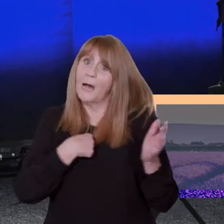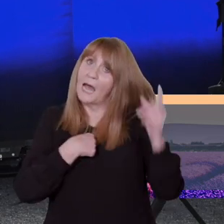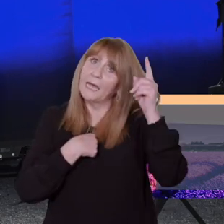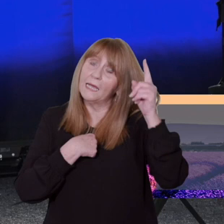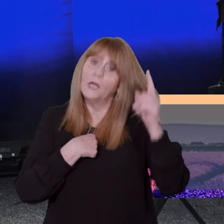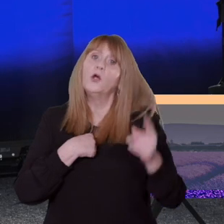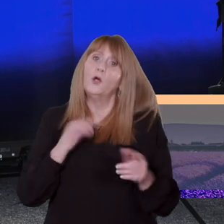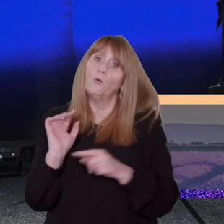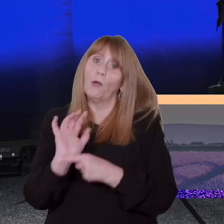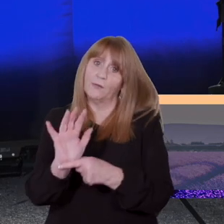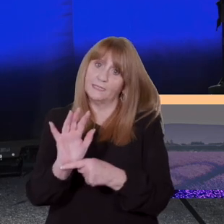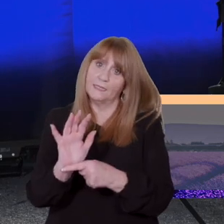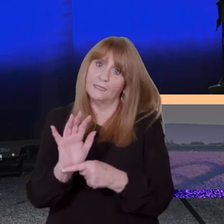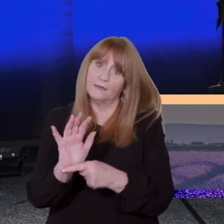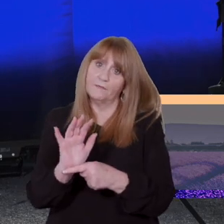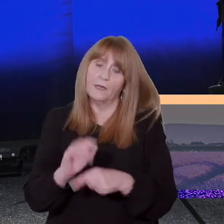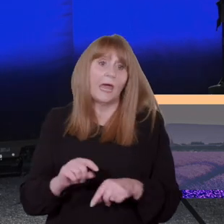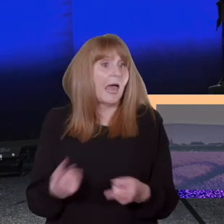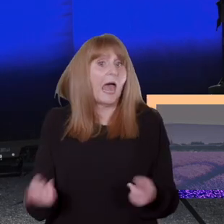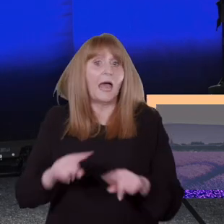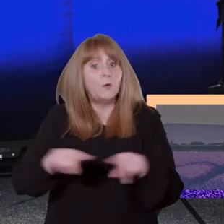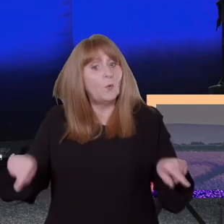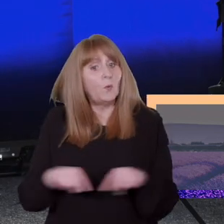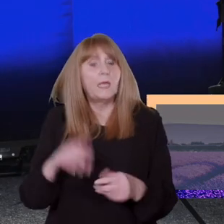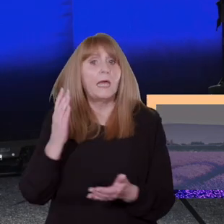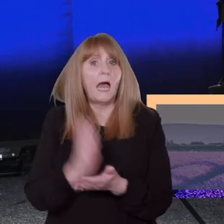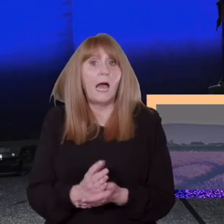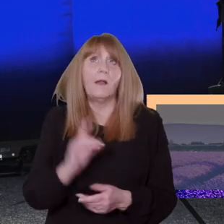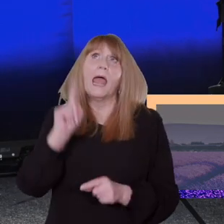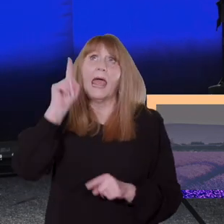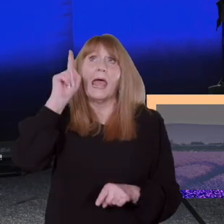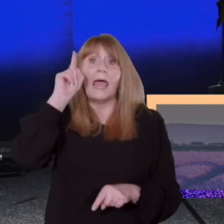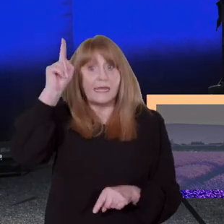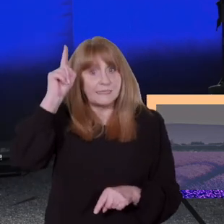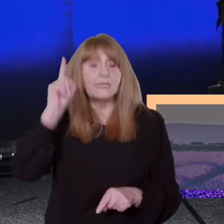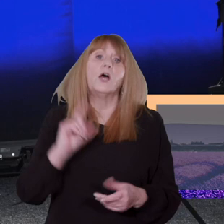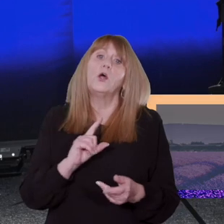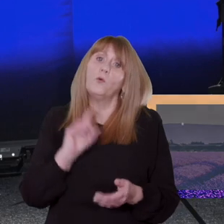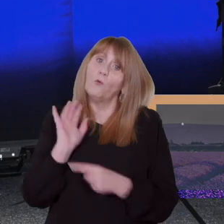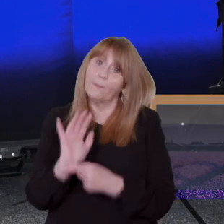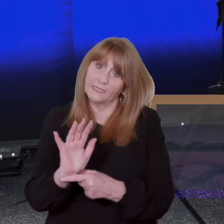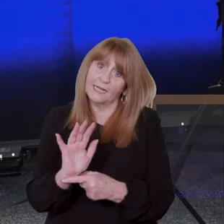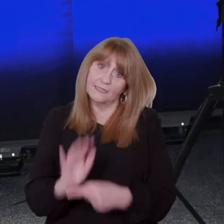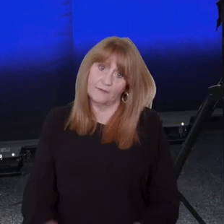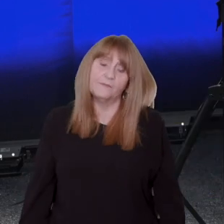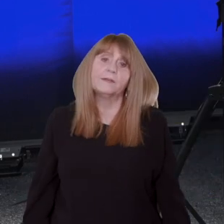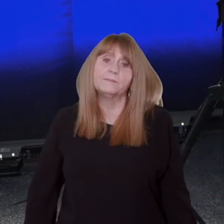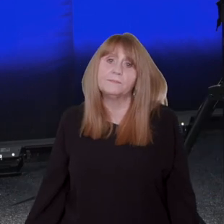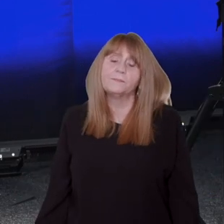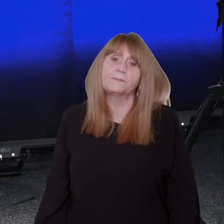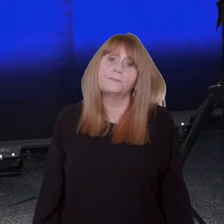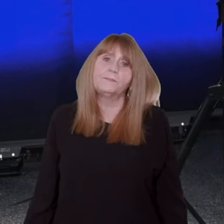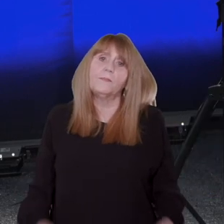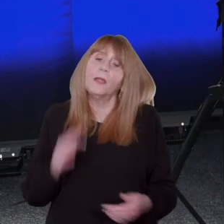to lead us and help us. We see there, it says he'll teach you all things. You know, when you pray with your Bible open, you're on a